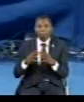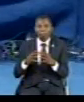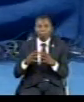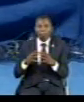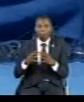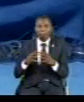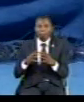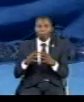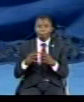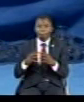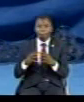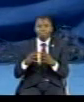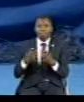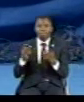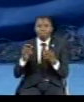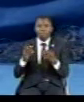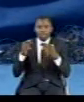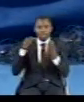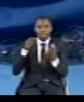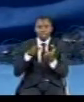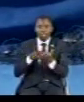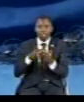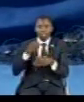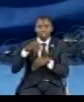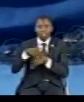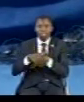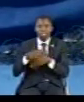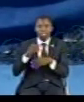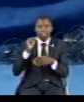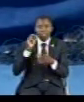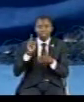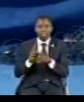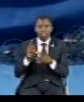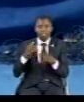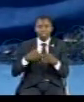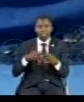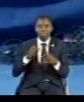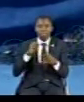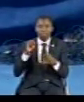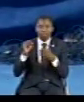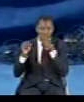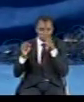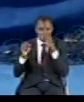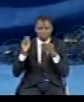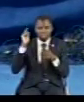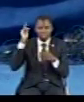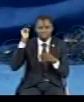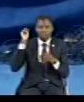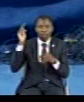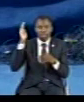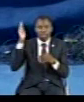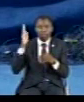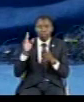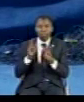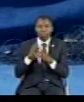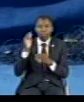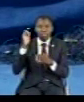limb. Tonight, she has a testimony to share because she's totally free.